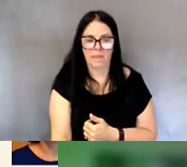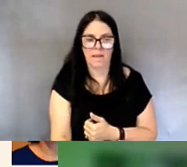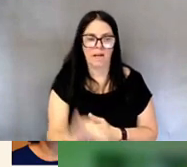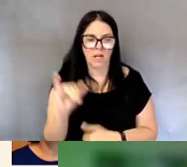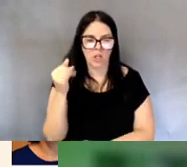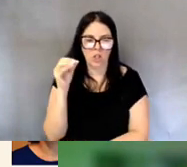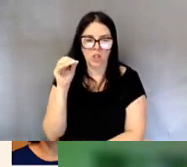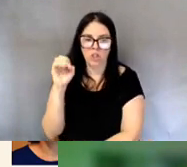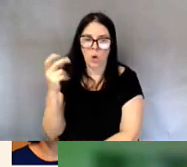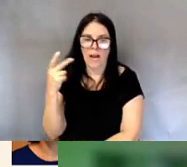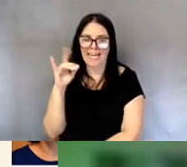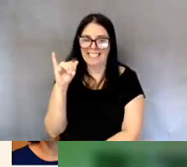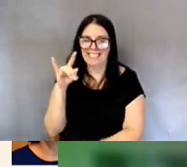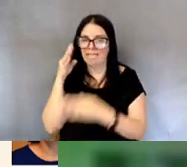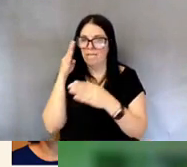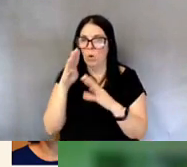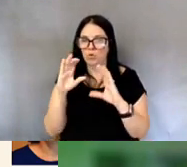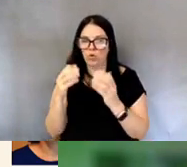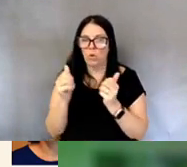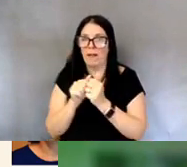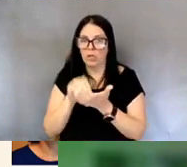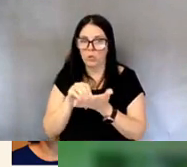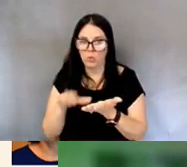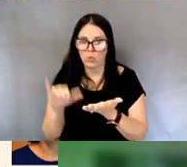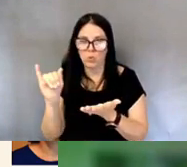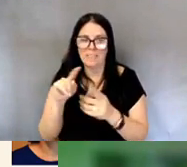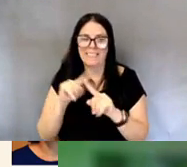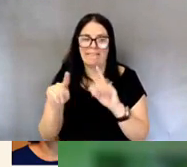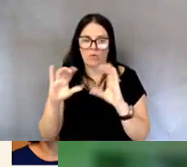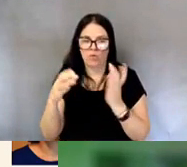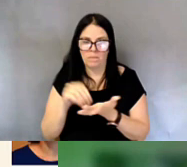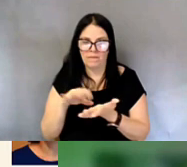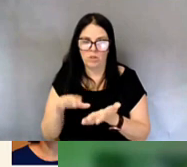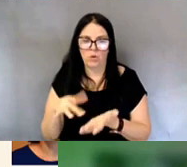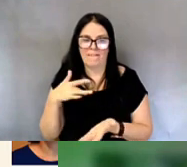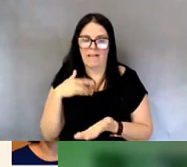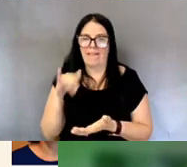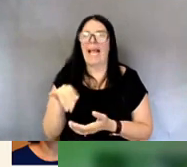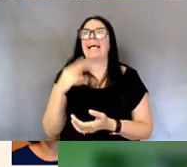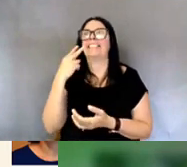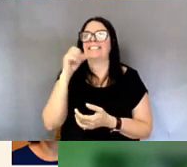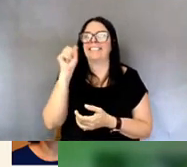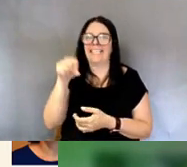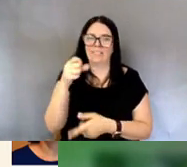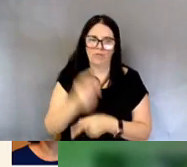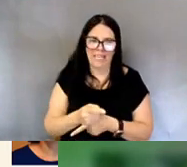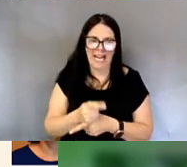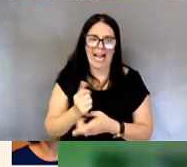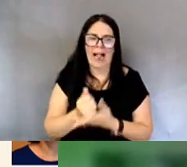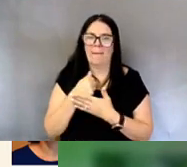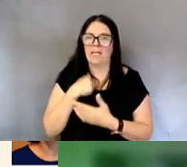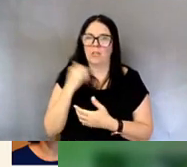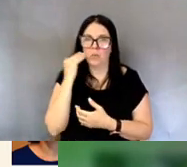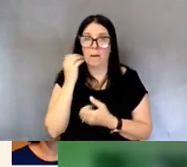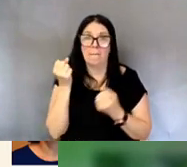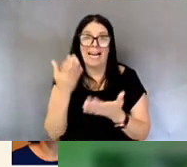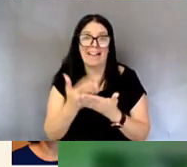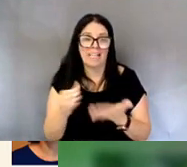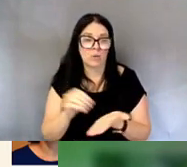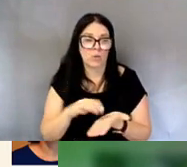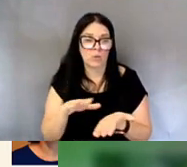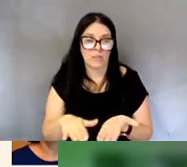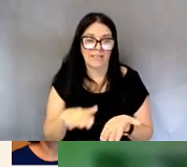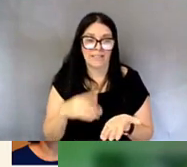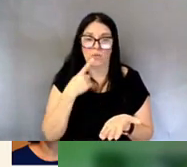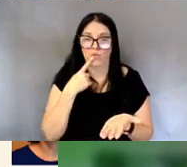groups with some of our students, different groups of students, so that there were, kind of a lot of aha moments there, because a lot of the things that the learners